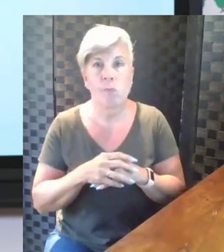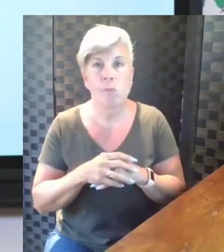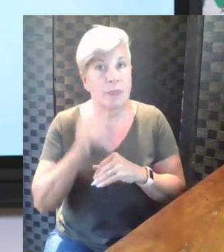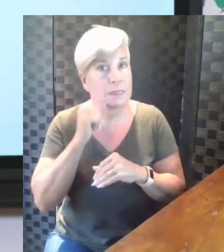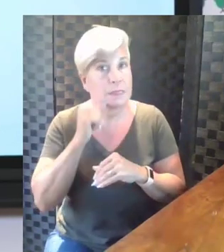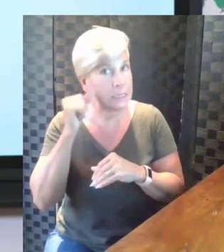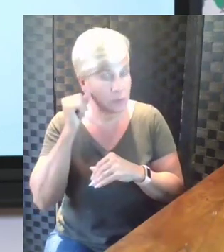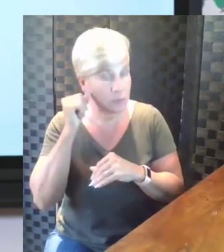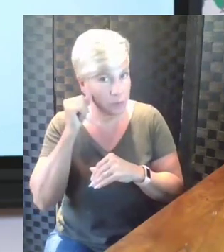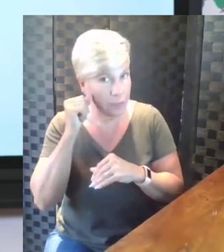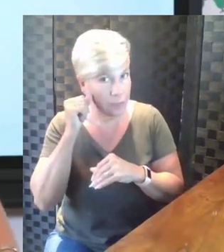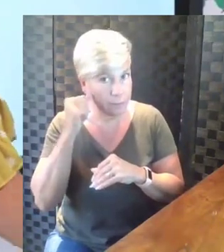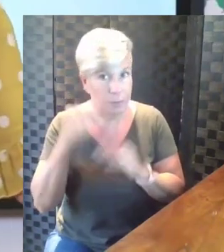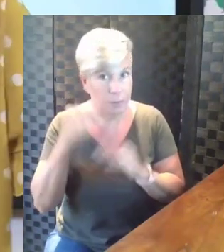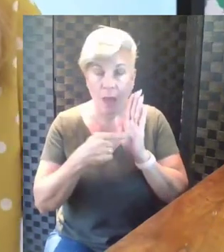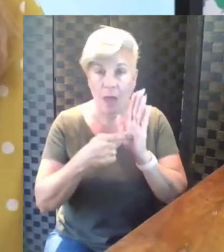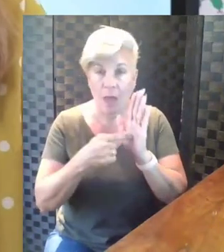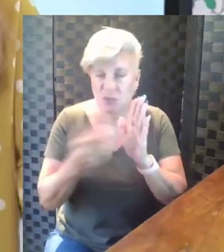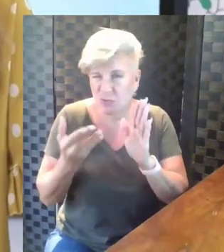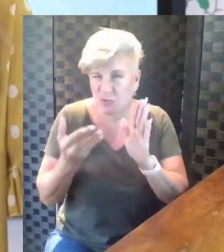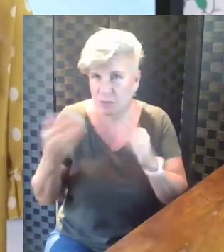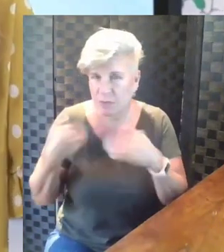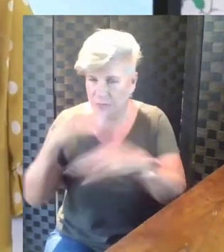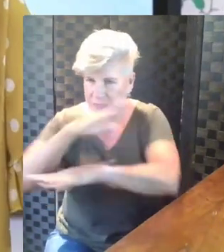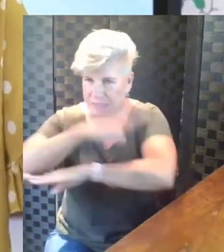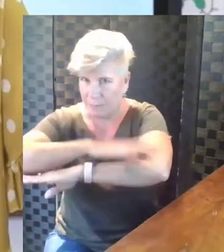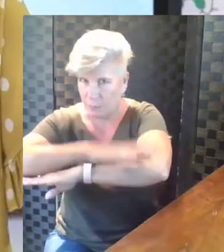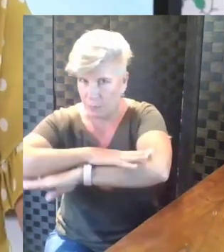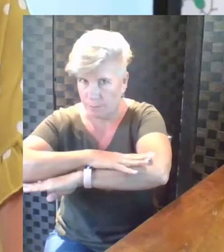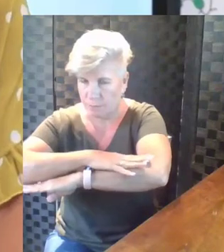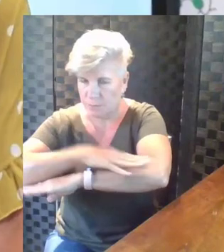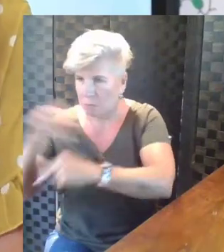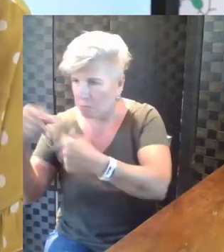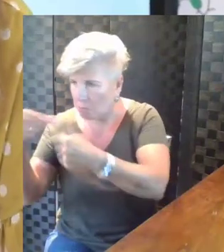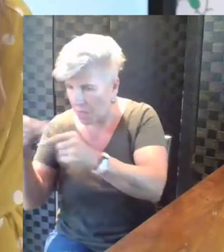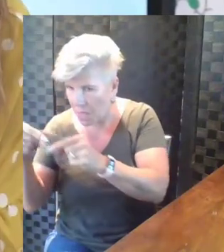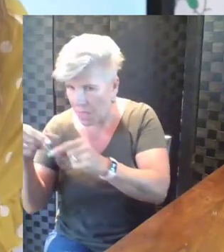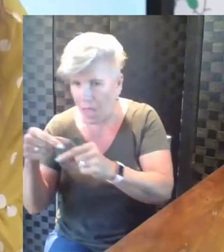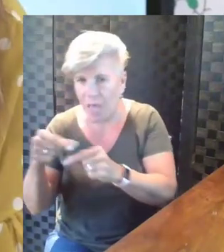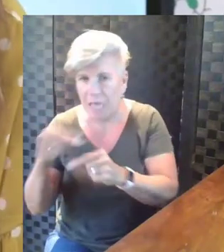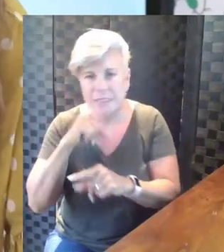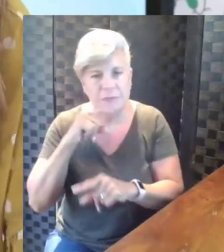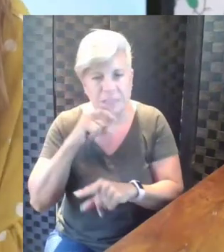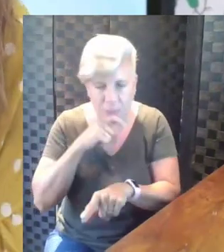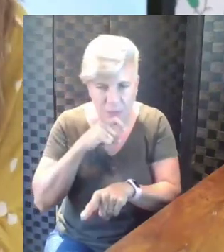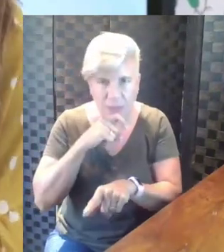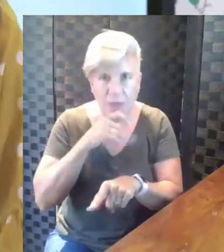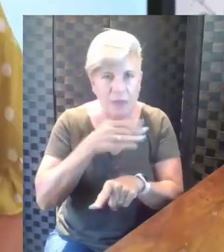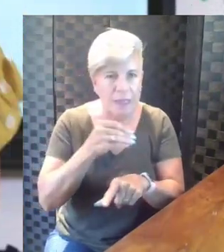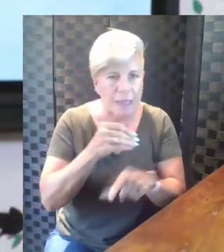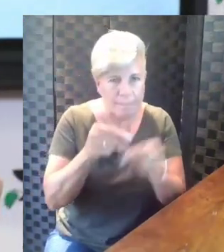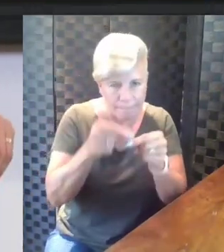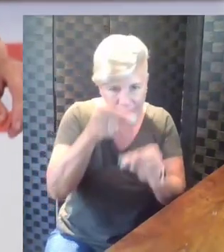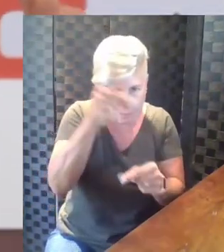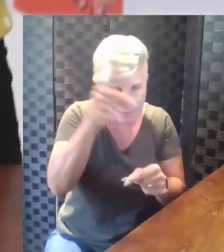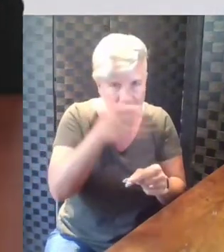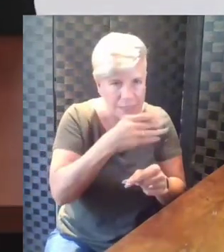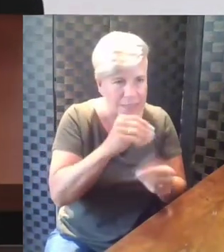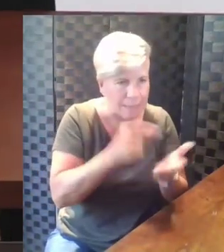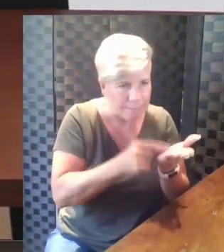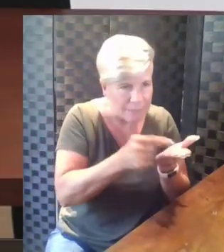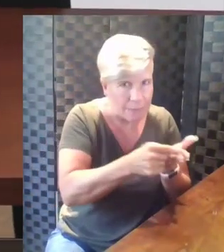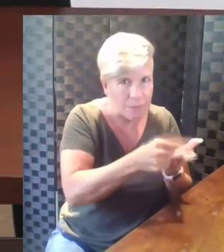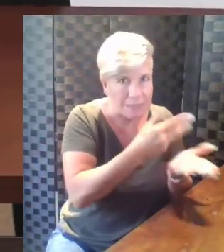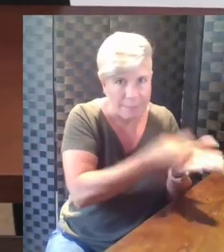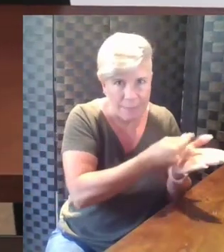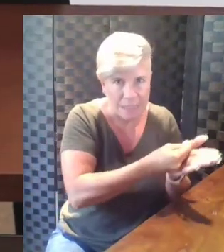So yesterday, I showed you some objects here on the table. I had some blocks and some cereal and pipe cleaners and beads